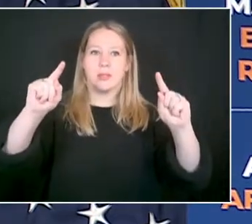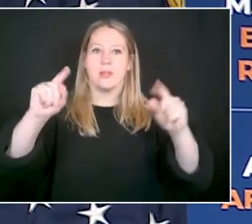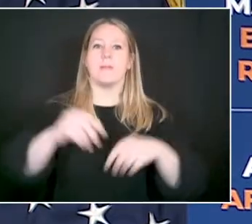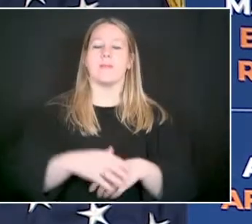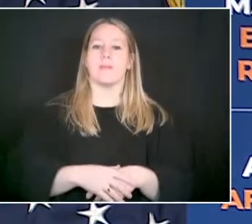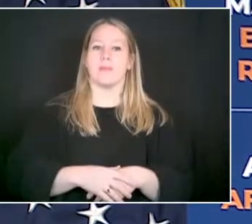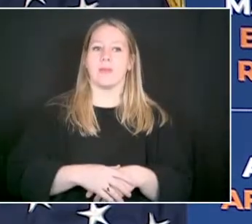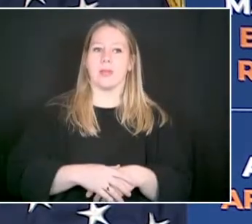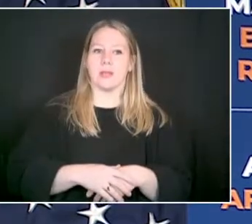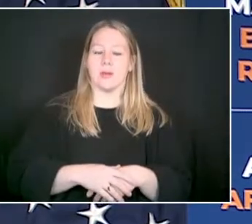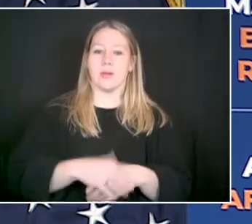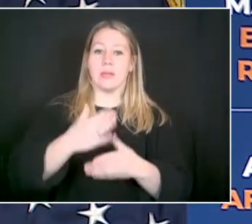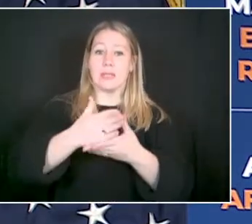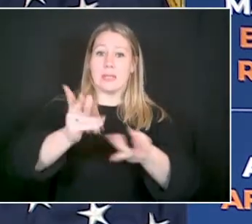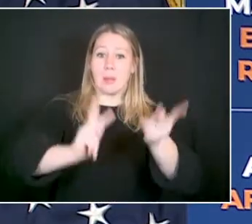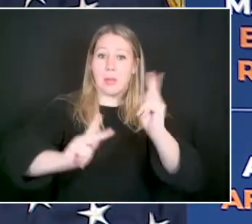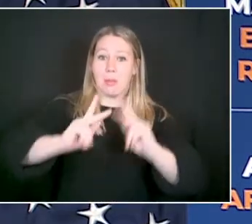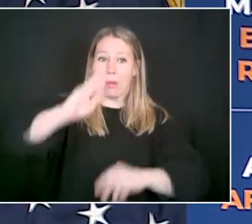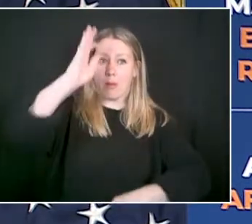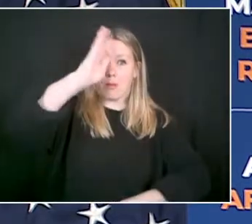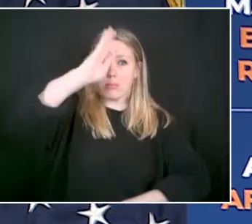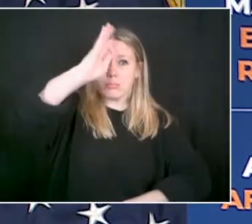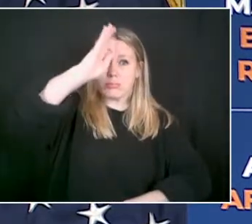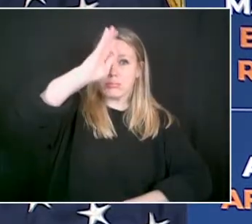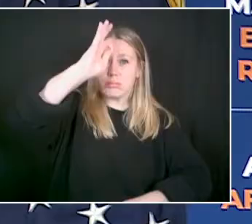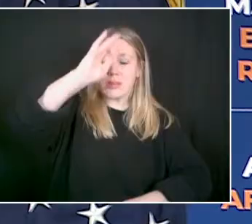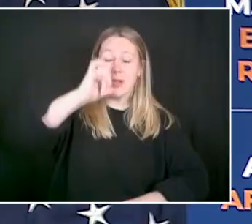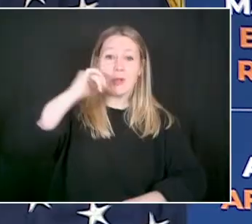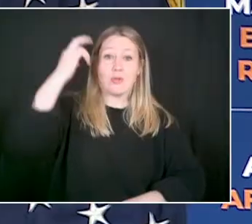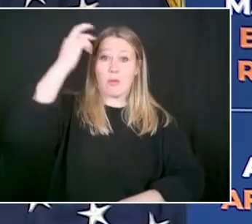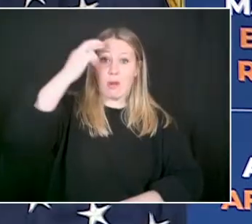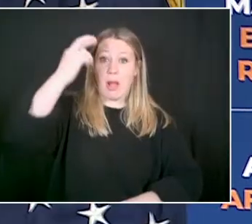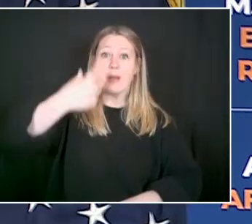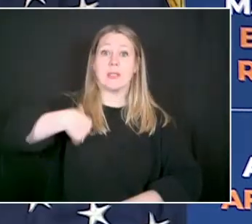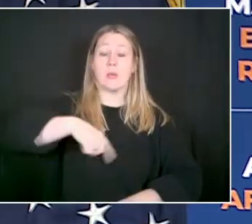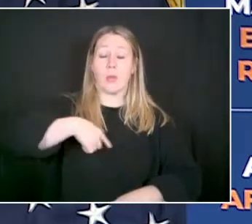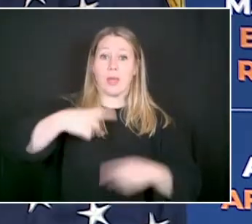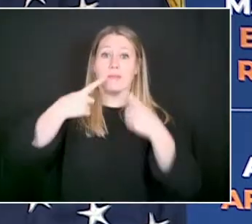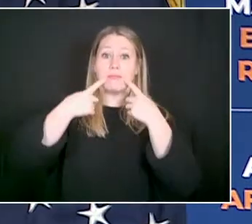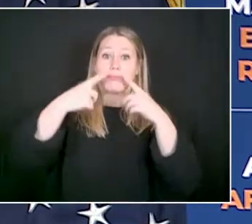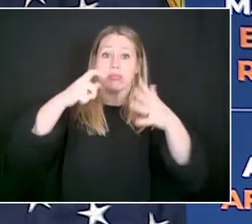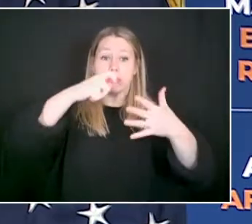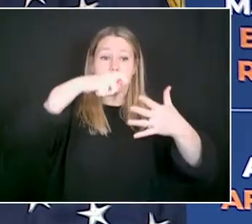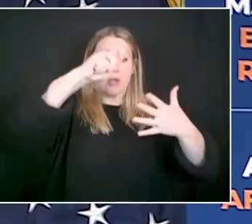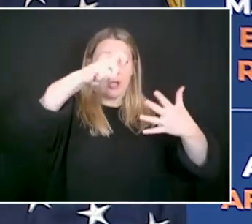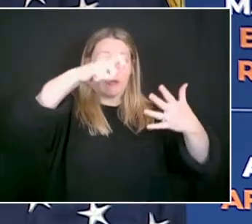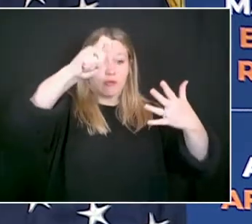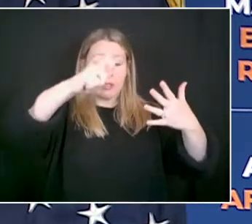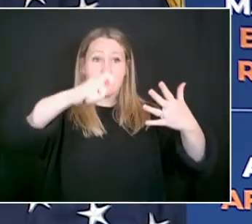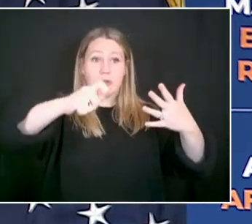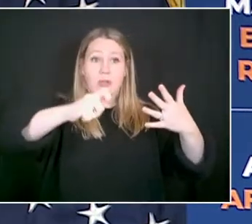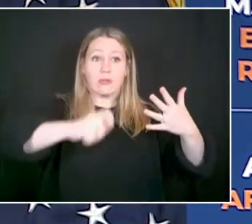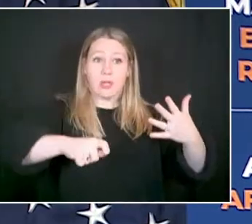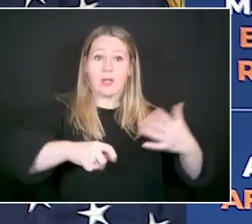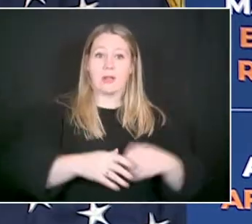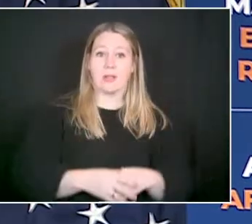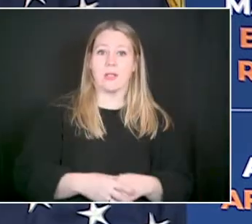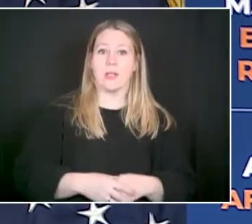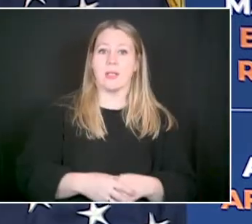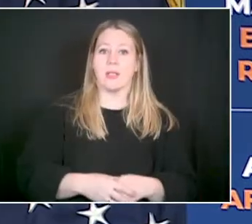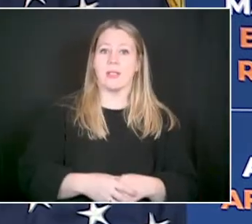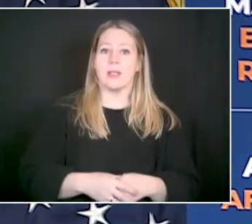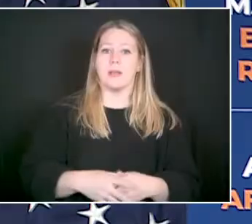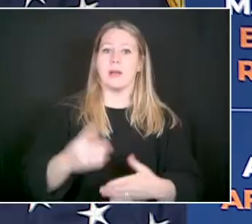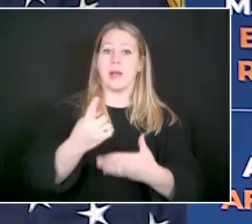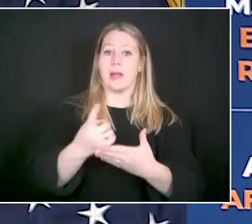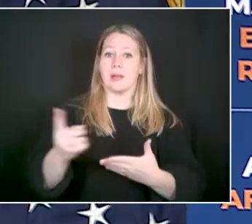we've accomplished in 3 years. And last week, we celebrated Mental Health Week, where we focus on many